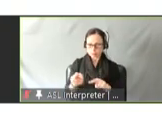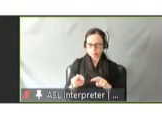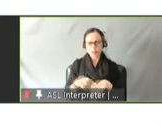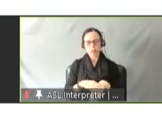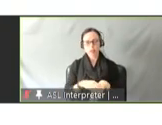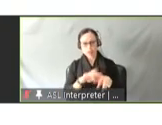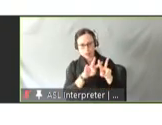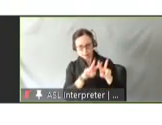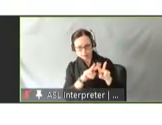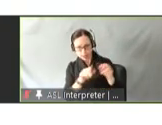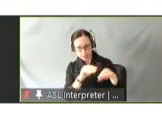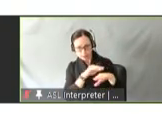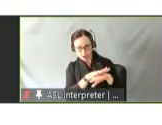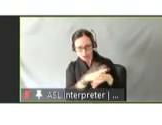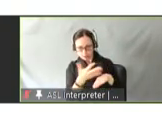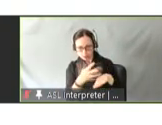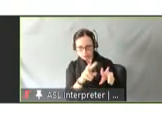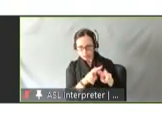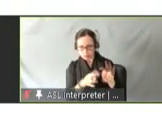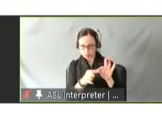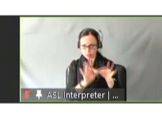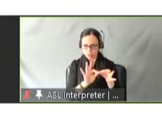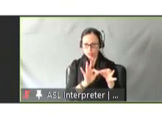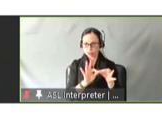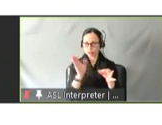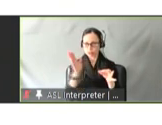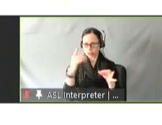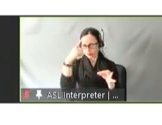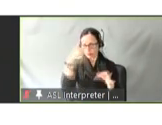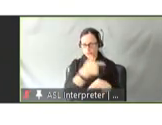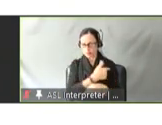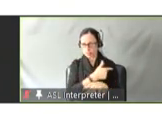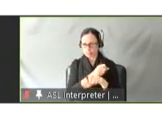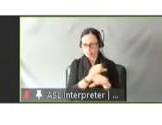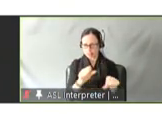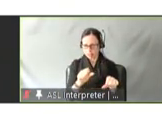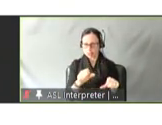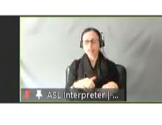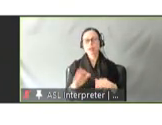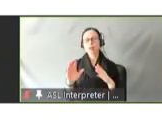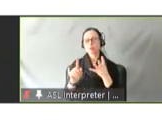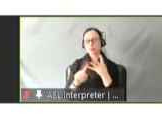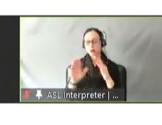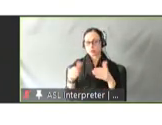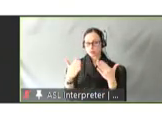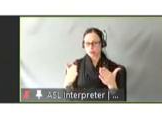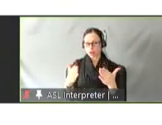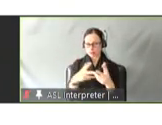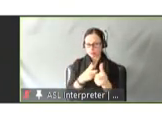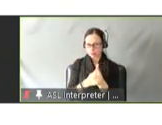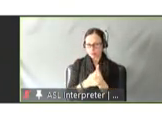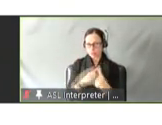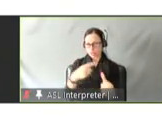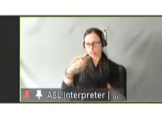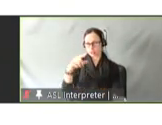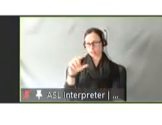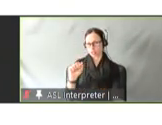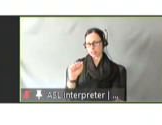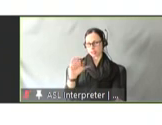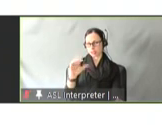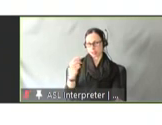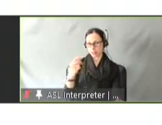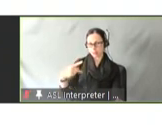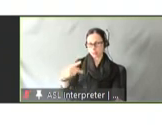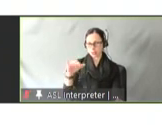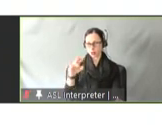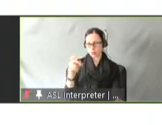interpretation, and presentation of vaccine safety, and to provide updates to the COVID Vaccine Works Group and the ACIP on COVID-19 vaccine